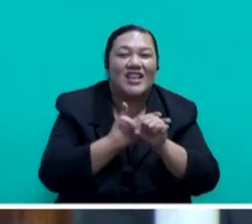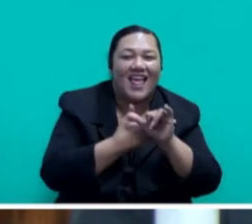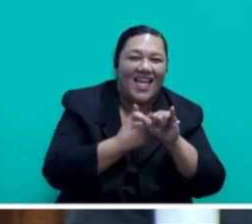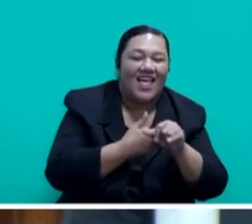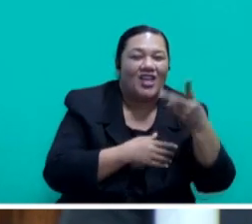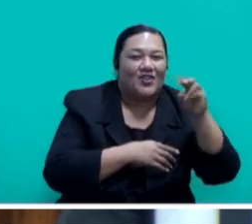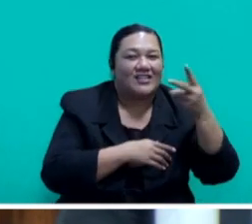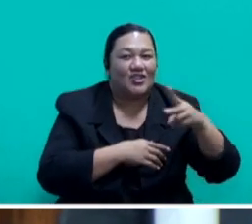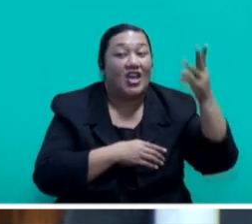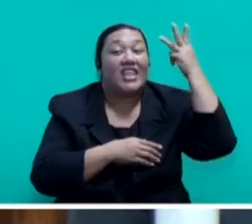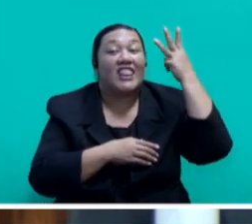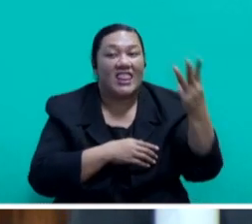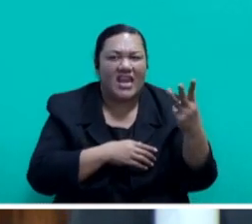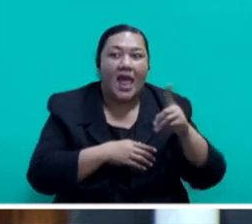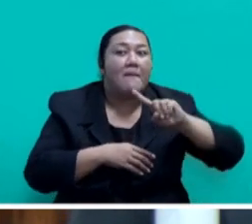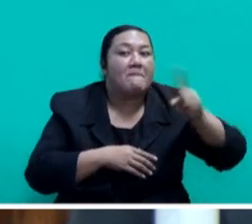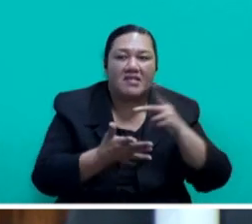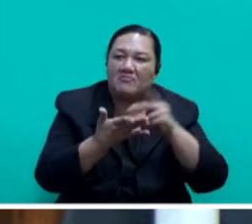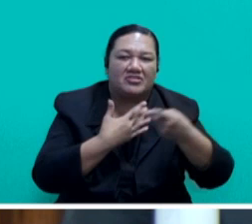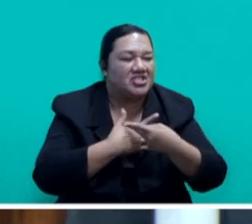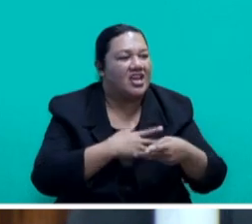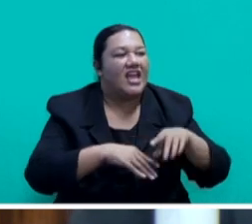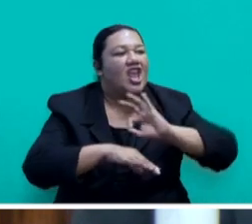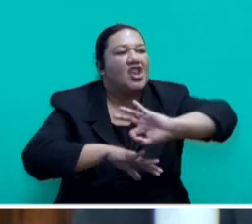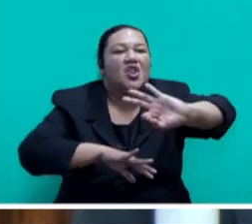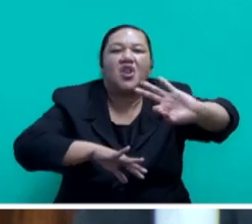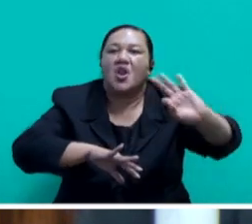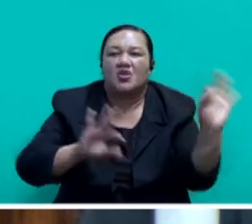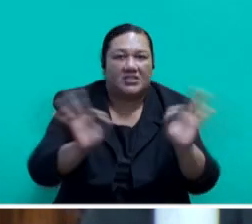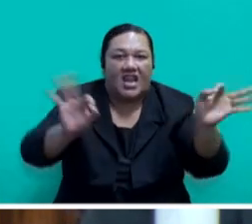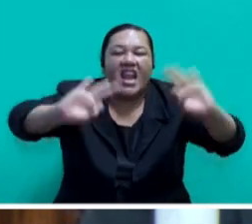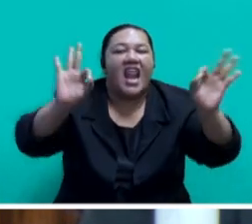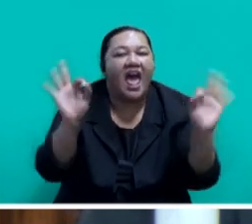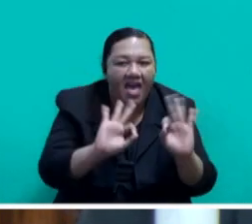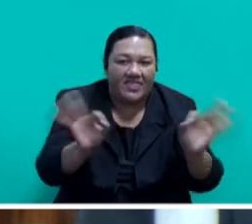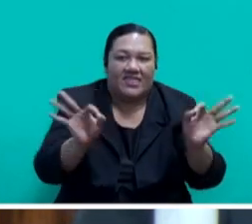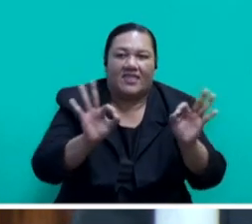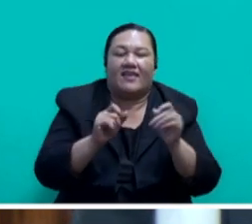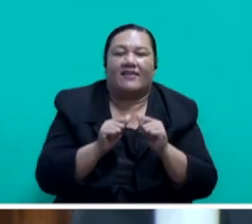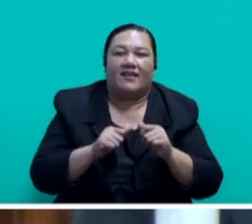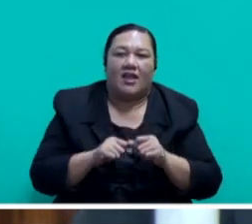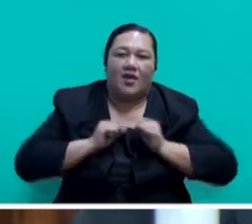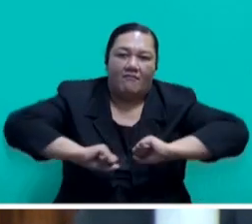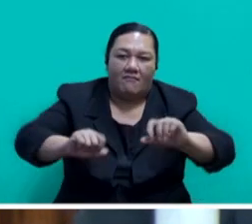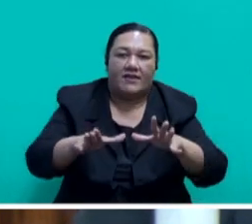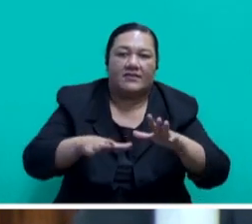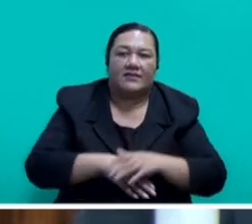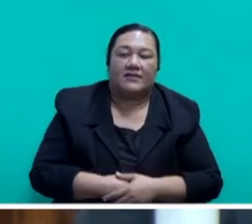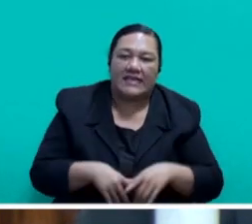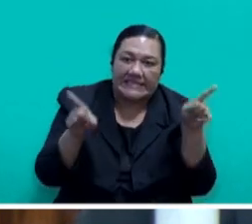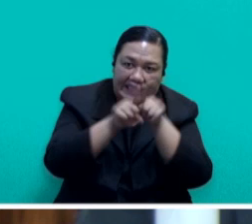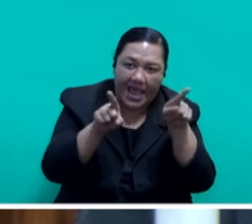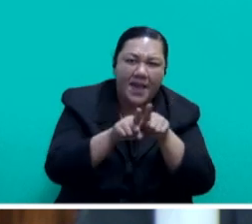and the project is nowhere complete. Similarly, Mr. Speaker, sir, Goblin Park